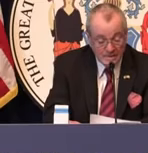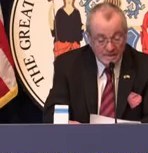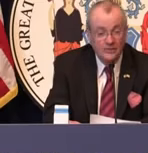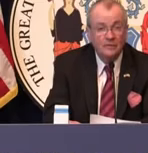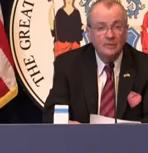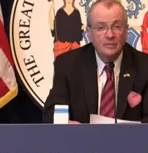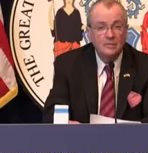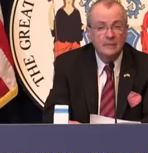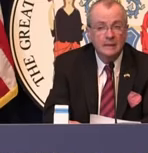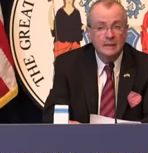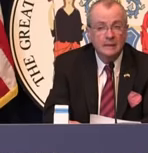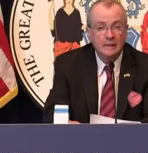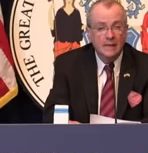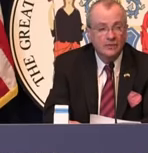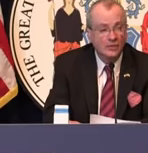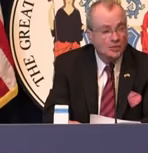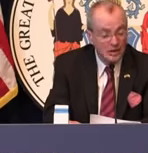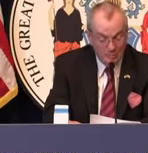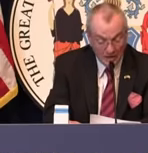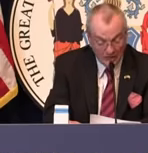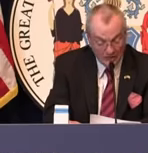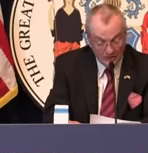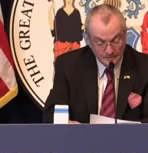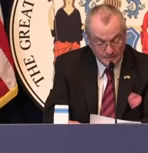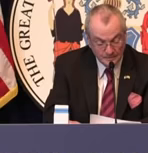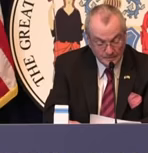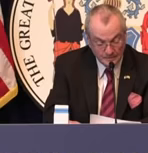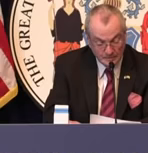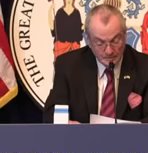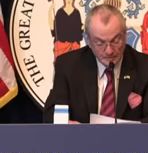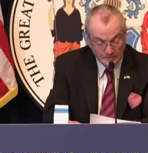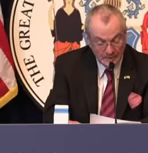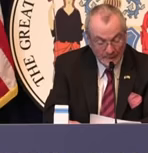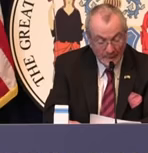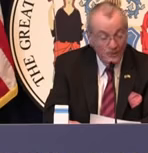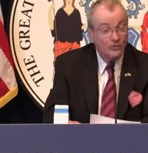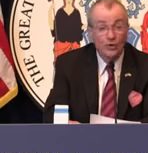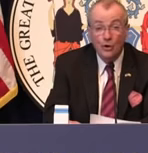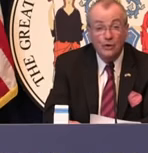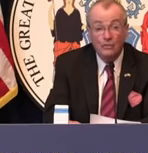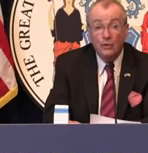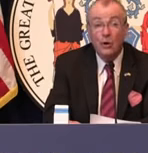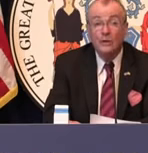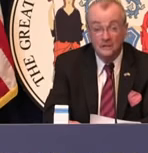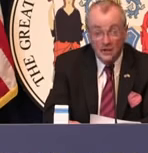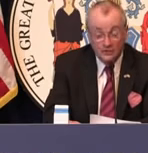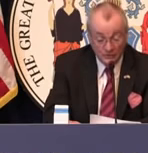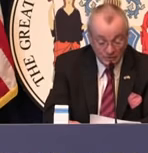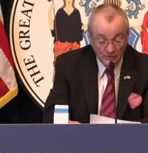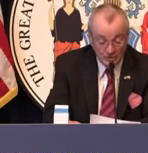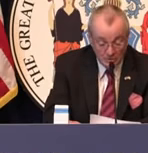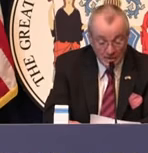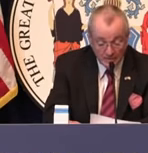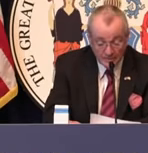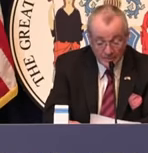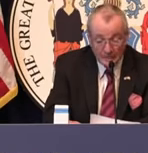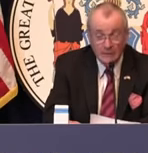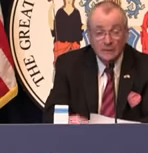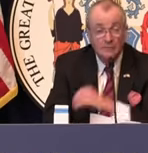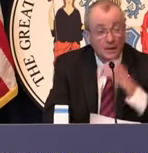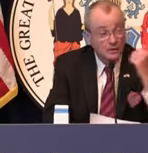and resiliency against future outbreaks. It is a call for all of us to do